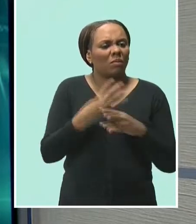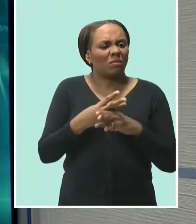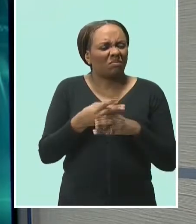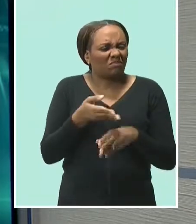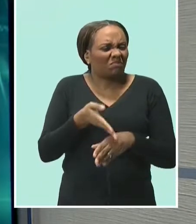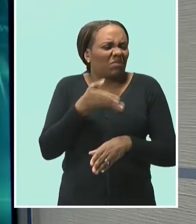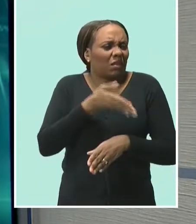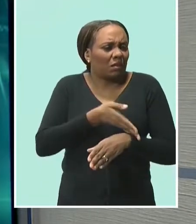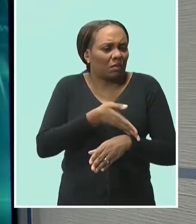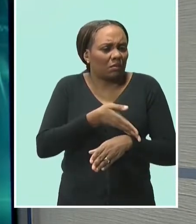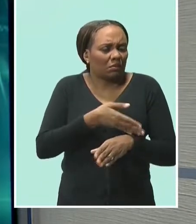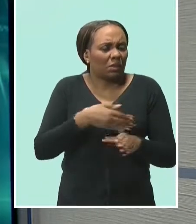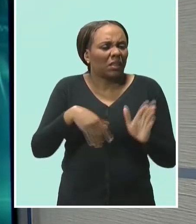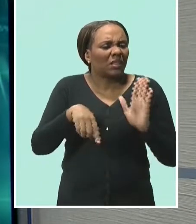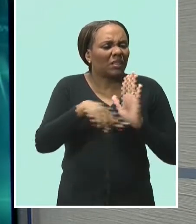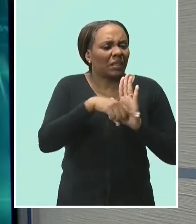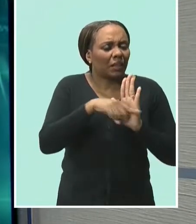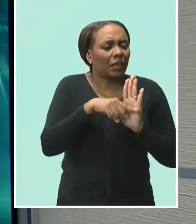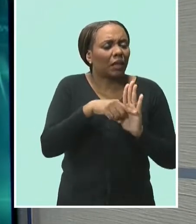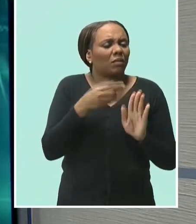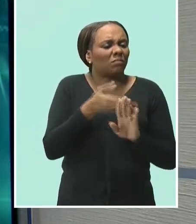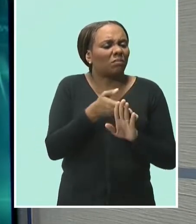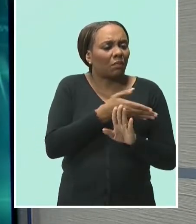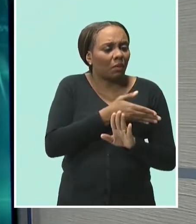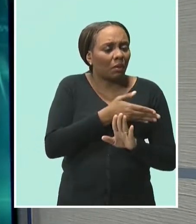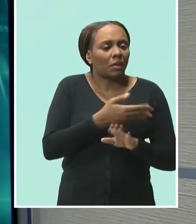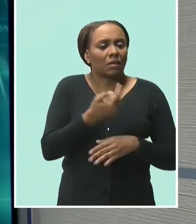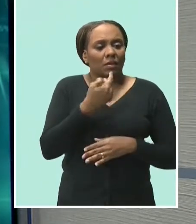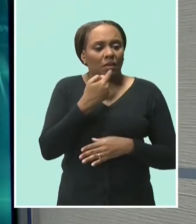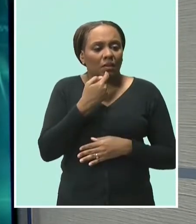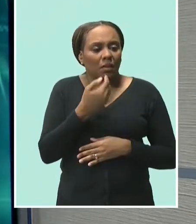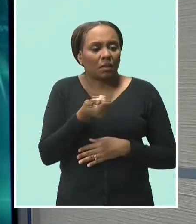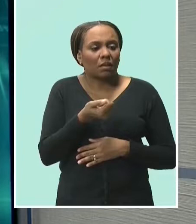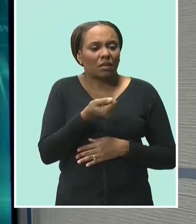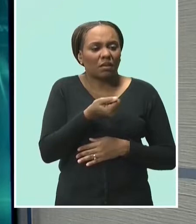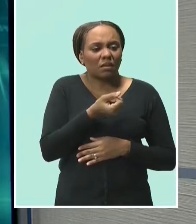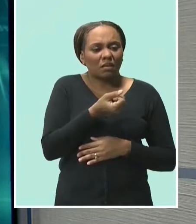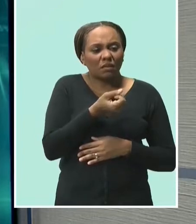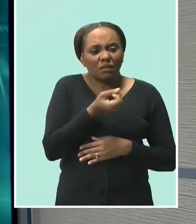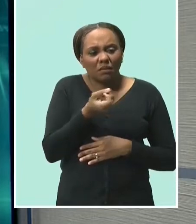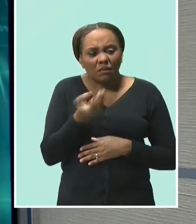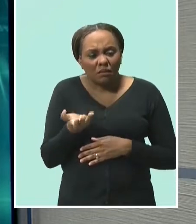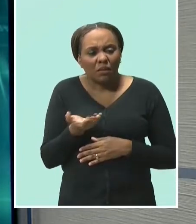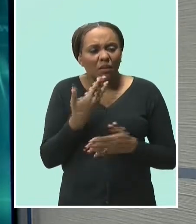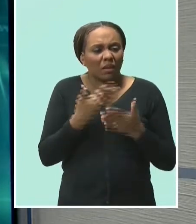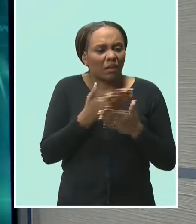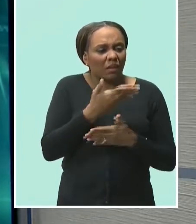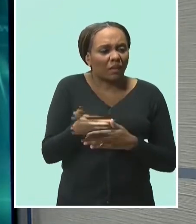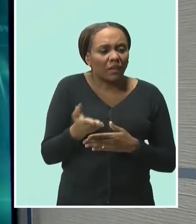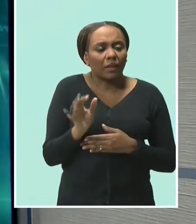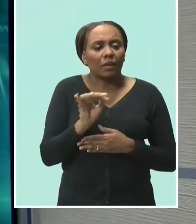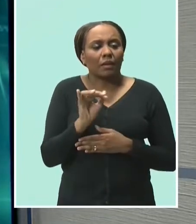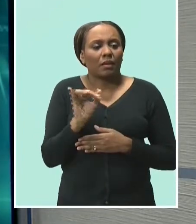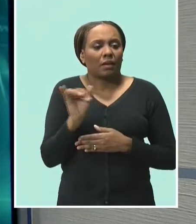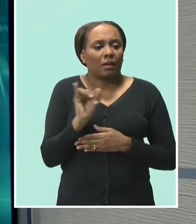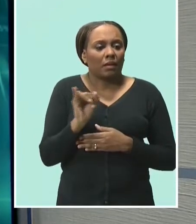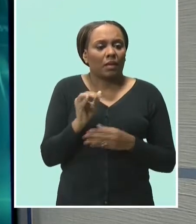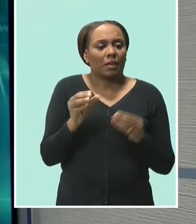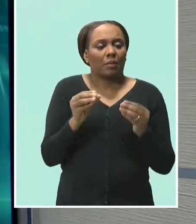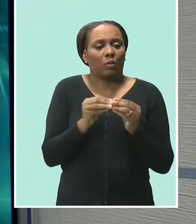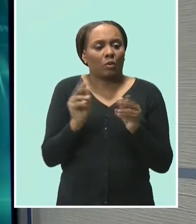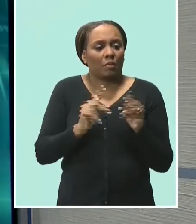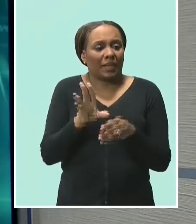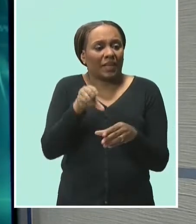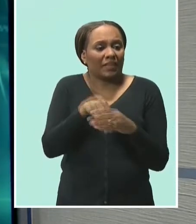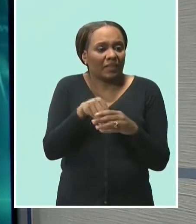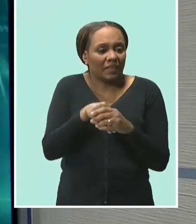the initial negative impact of the coronavirus on the markets. He adds while there were a few redemptions in the fund markets, more investors